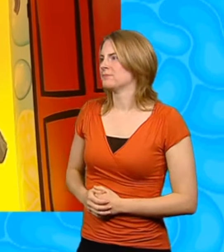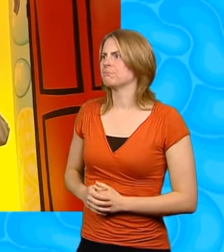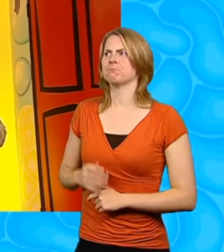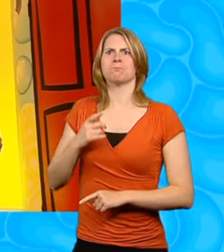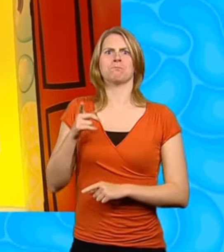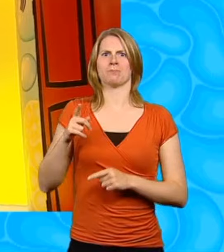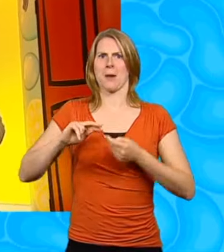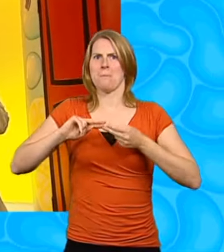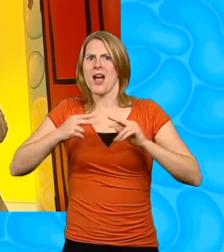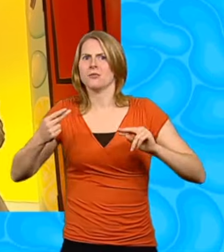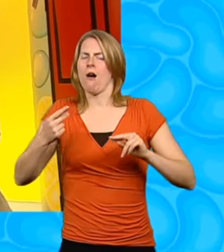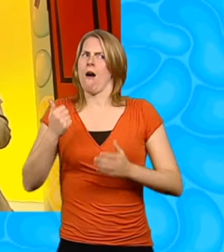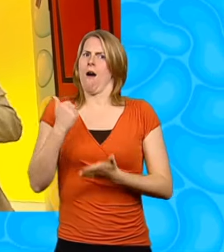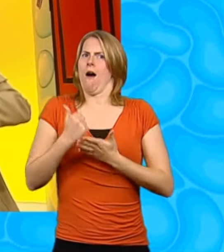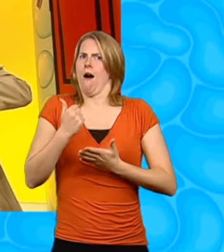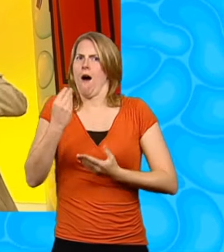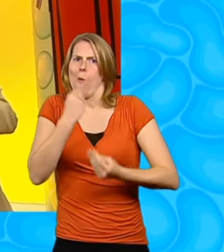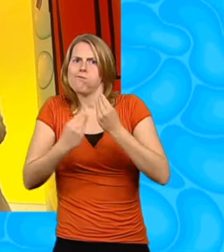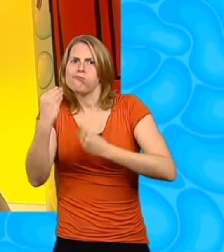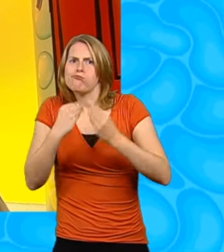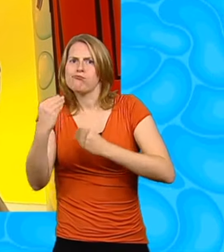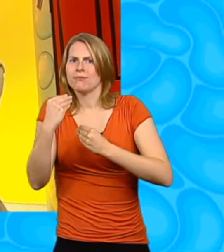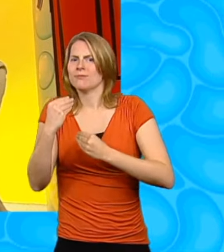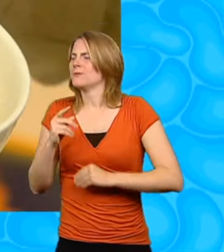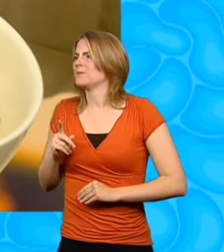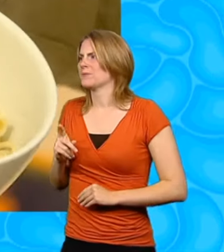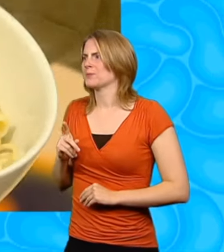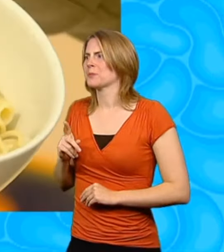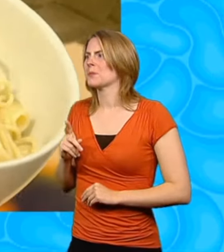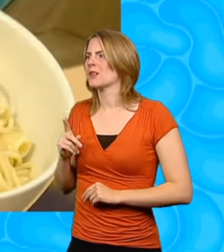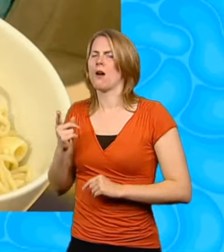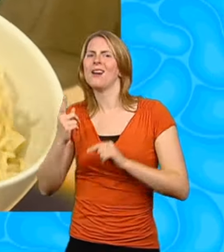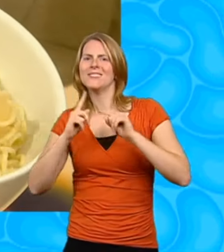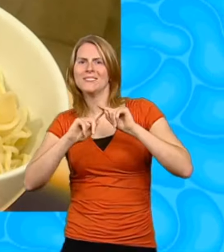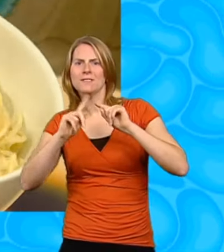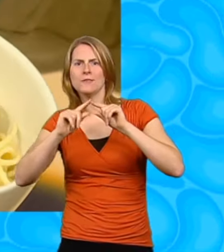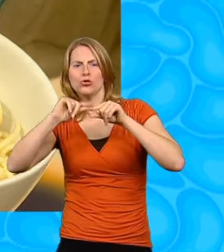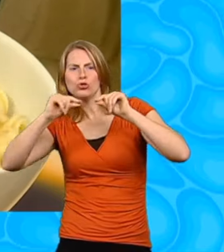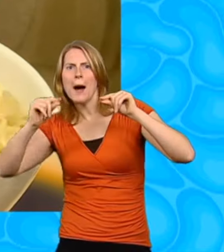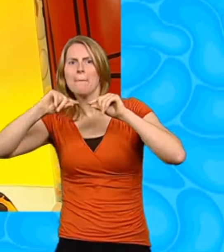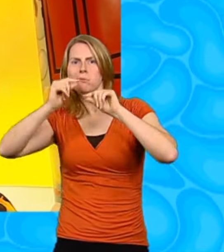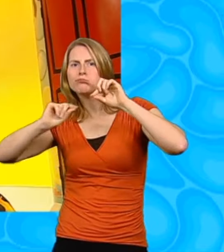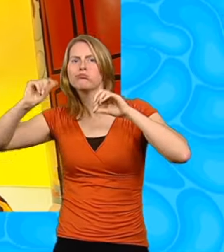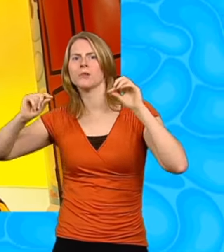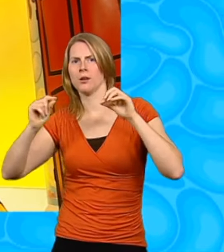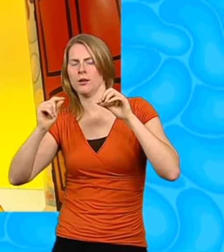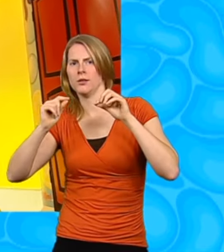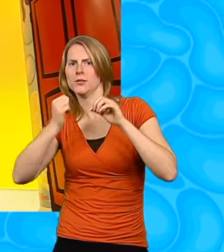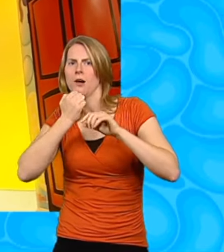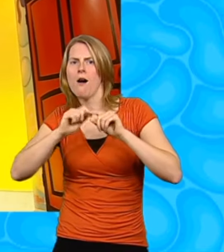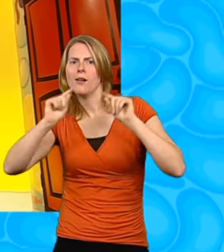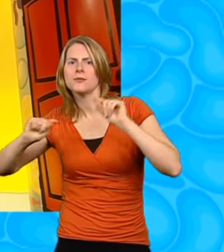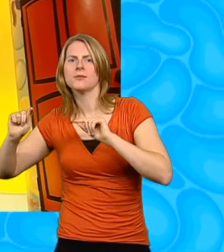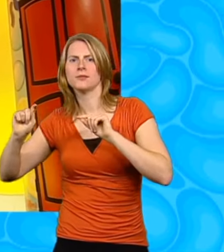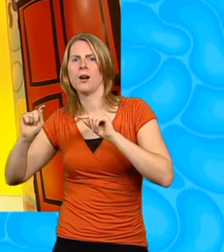Oh, I love pasta. It's great fun to eat. And look, it's all different shapes and sizes. And you